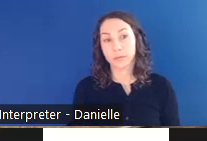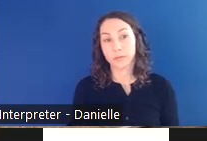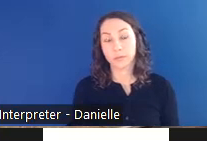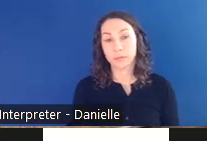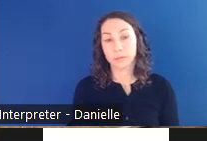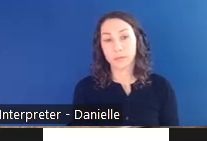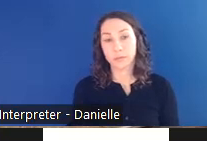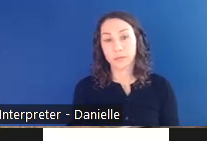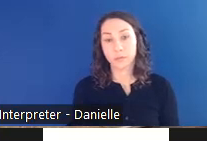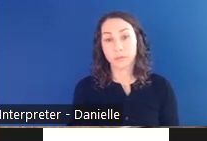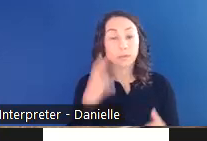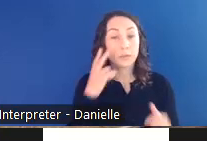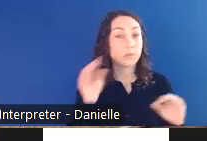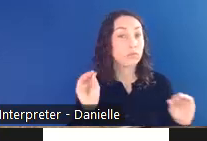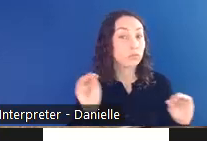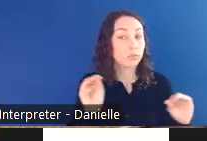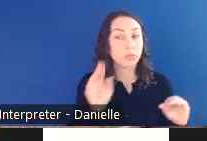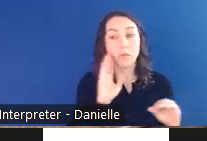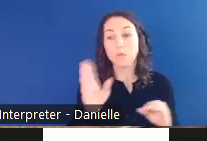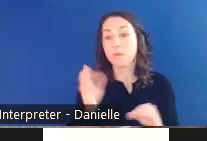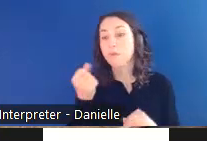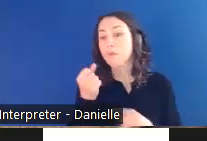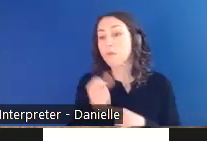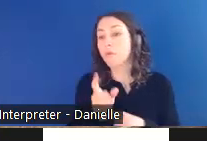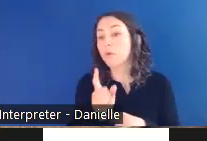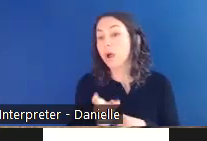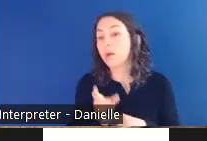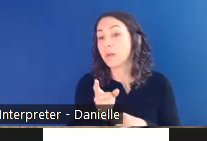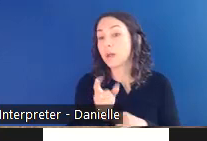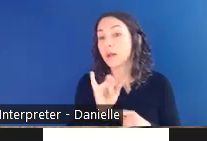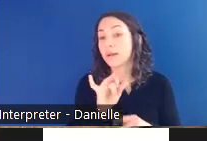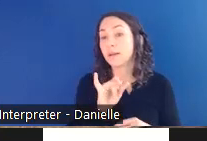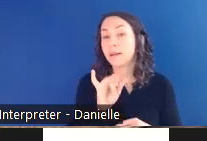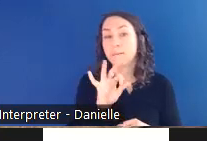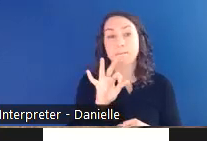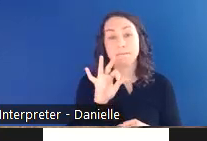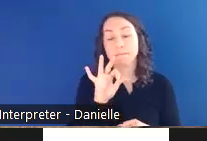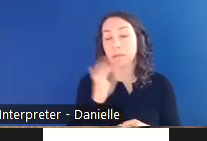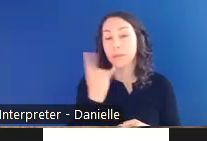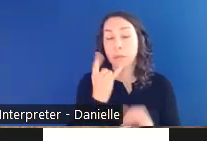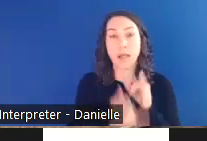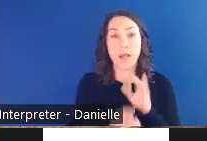Not seeing any in the chat. We'll give it just another minute in case there's any last second thoughts that pop up.